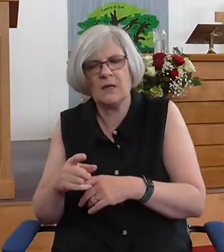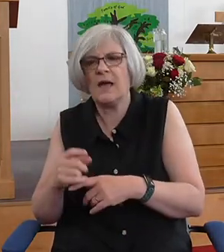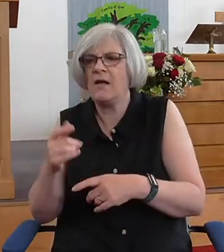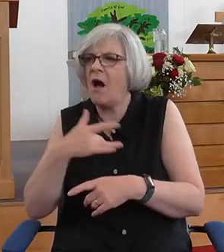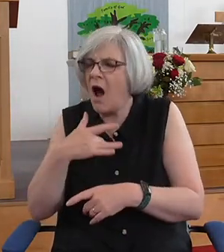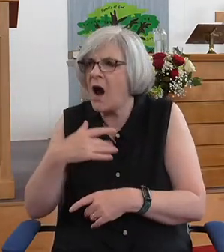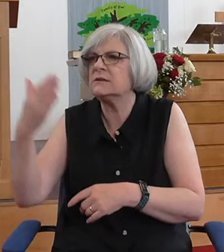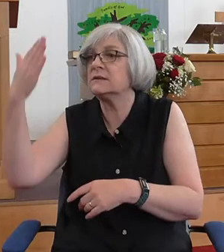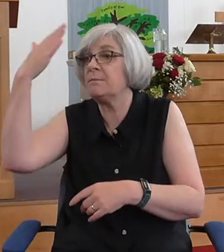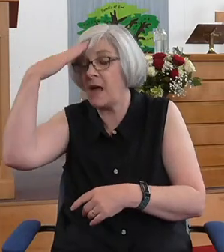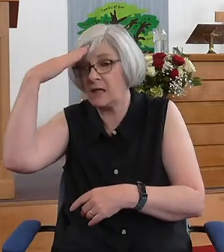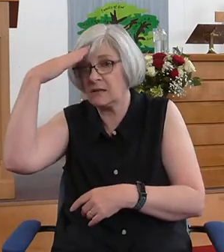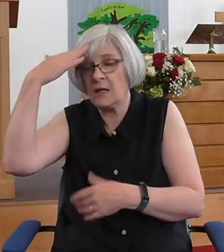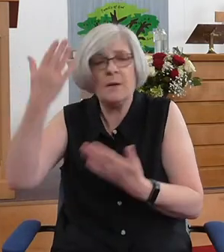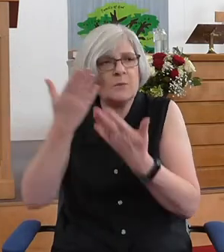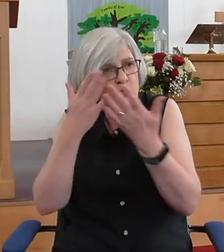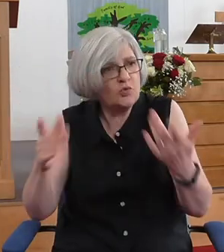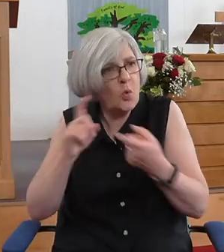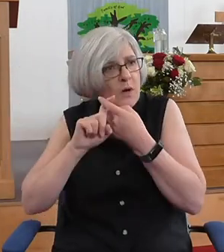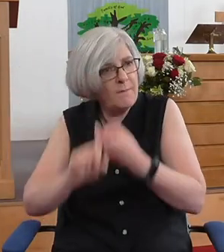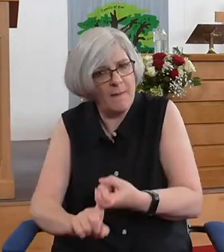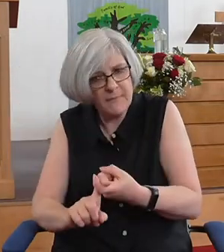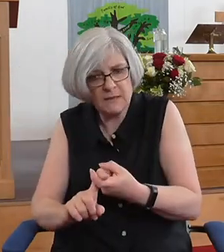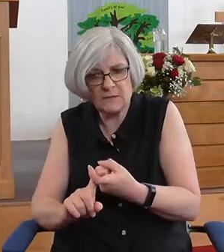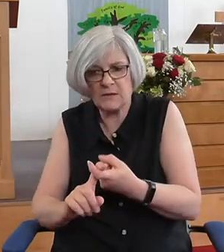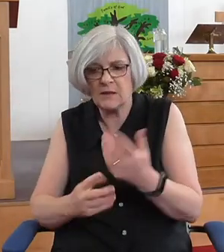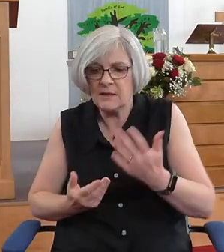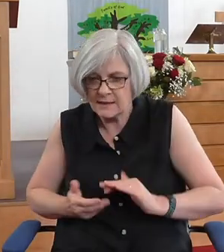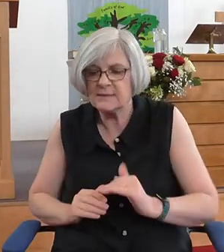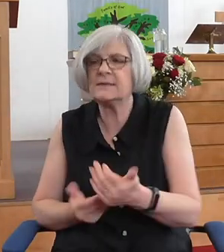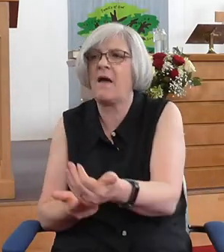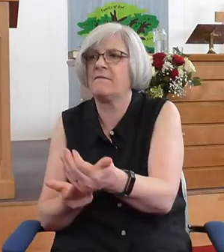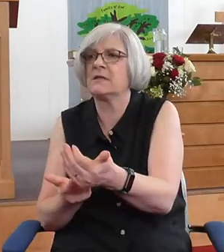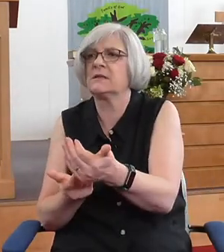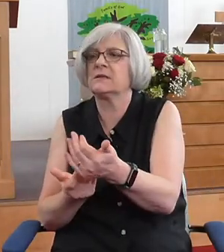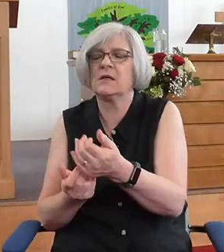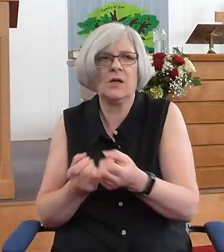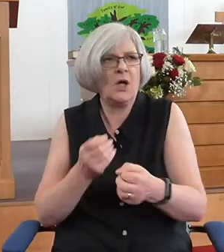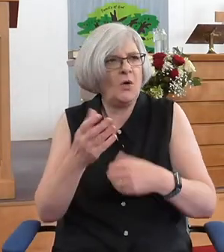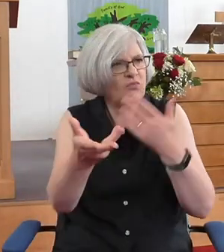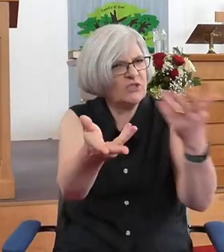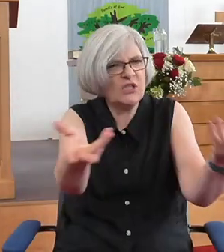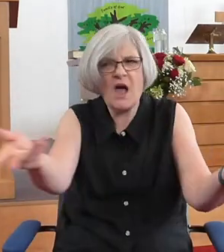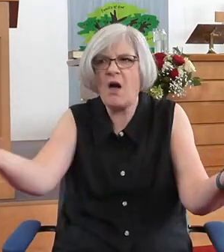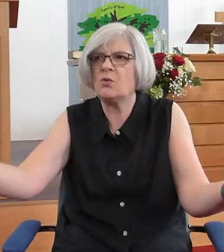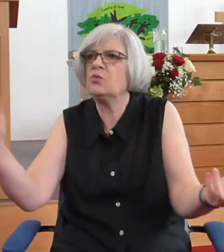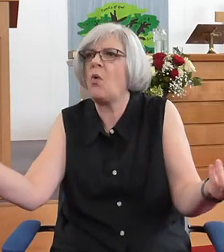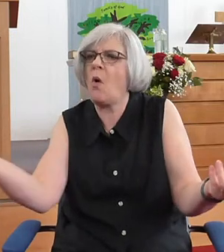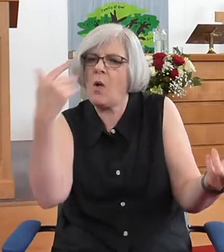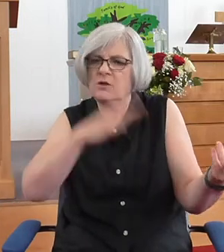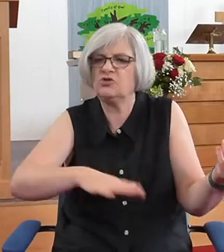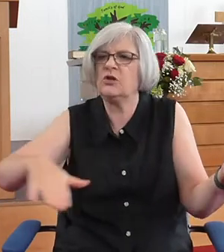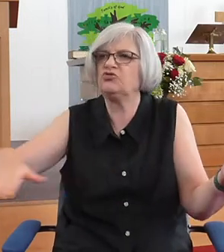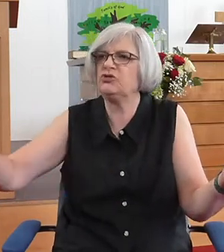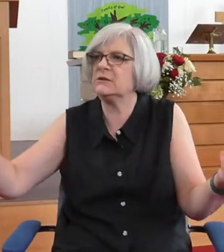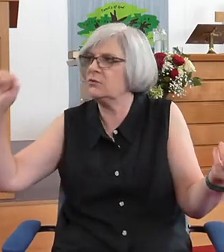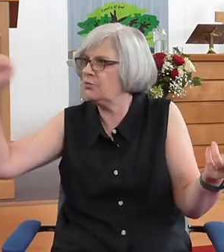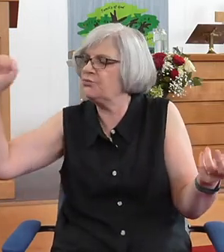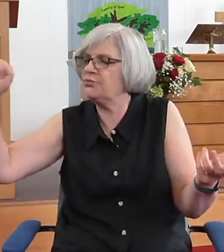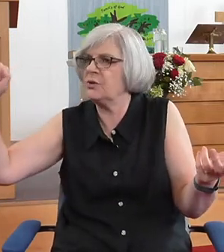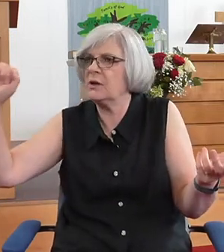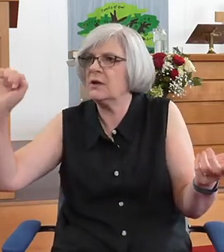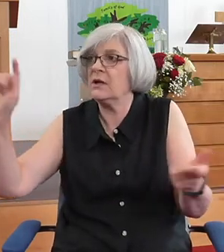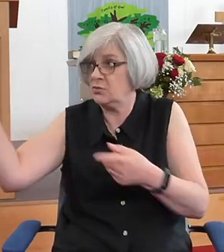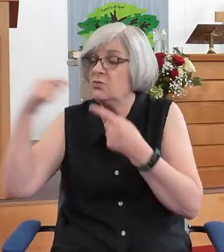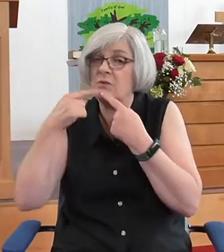but demonstrate our commitment to you in service, in reaching out to all your children, as you commanded us to